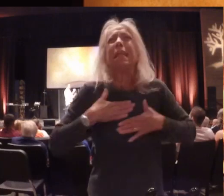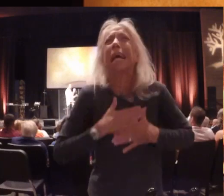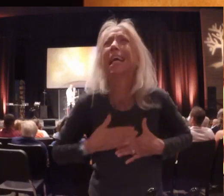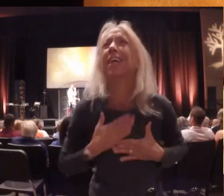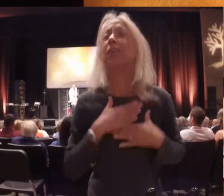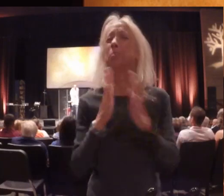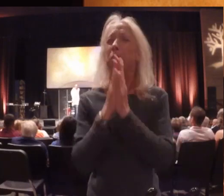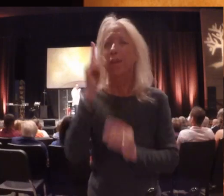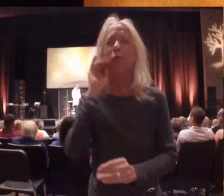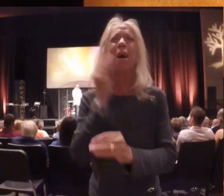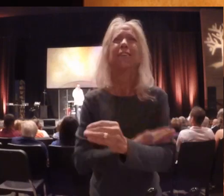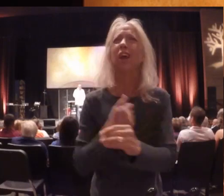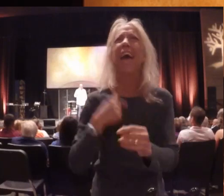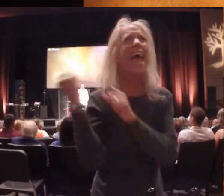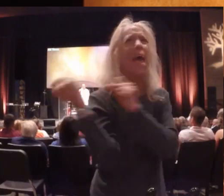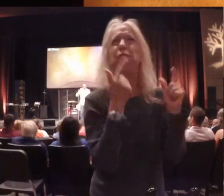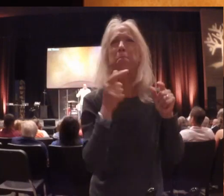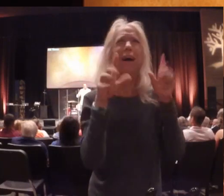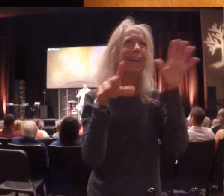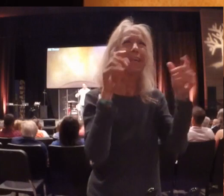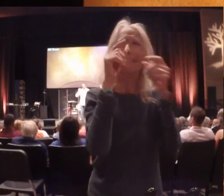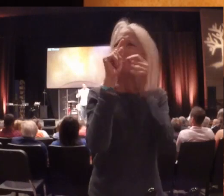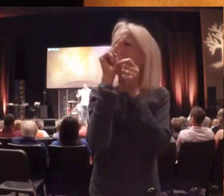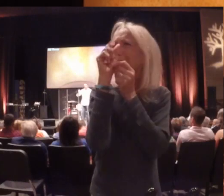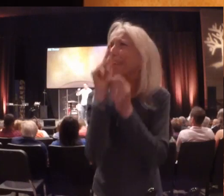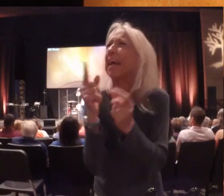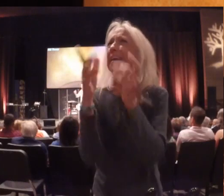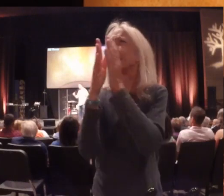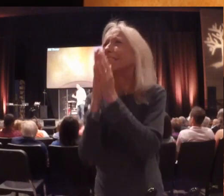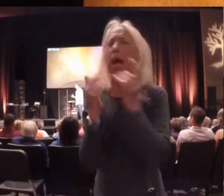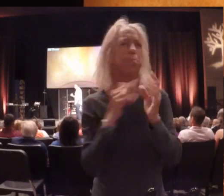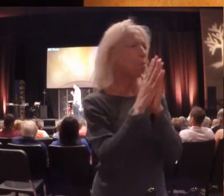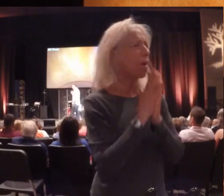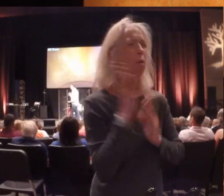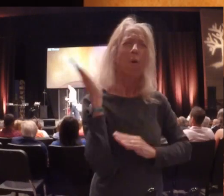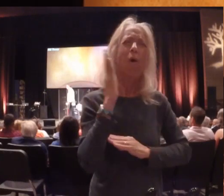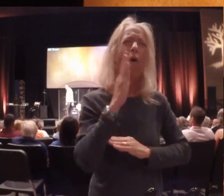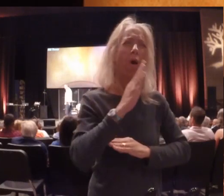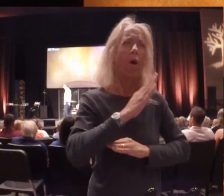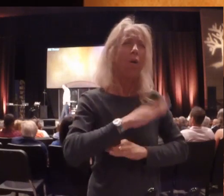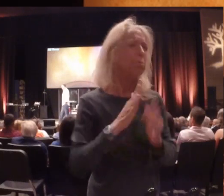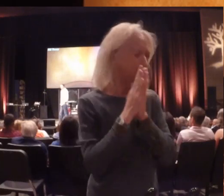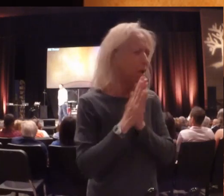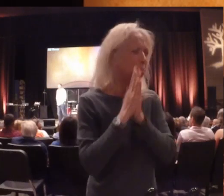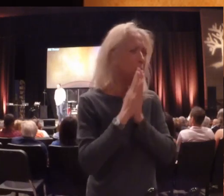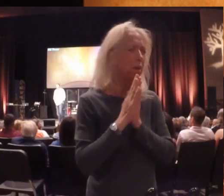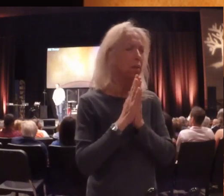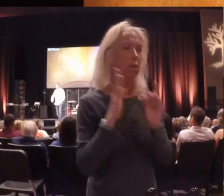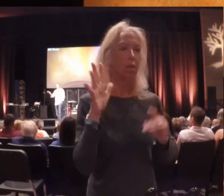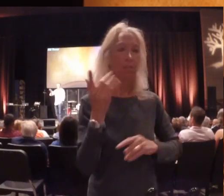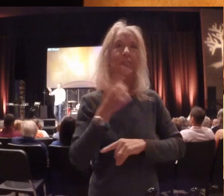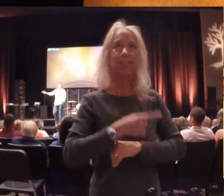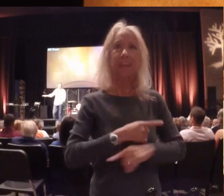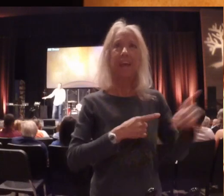daughter. I'm up every hour of the night, once an hour, praying, God, heal my daughter. 6:30 comes around the